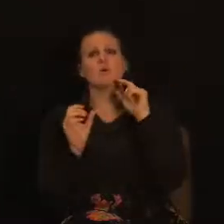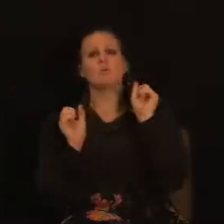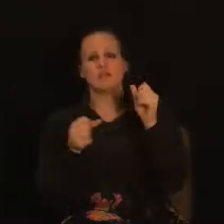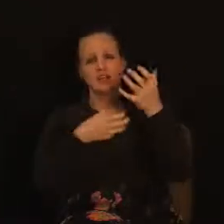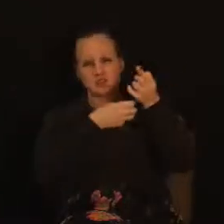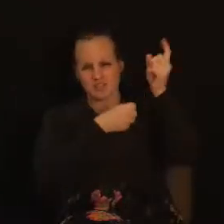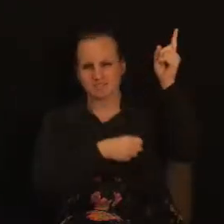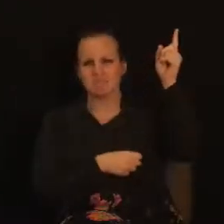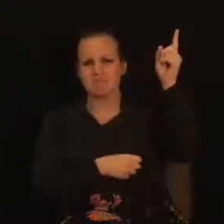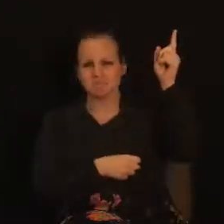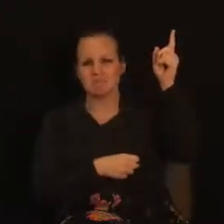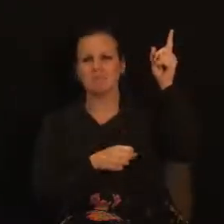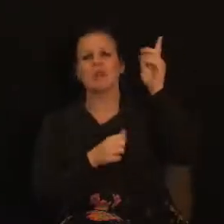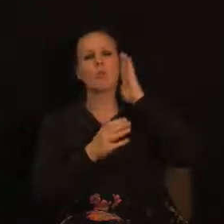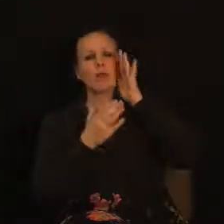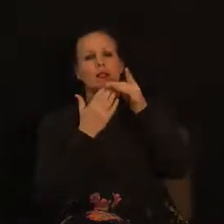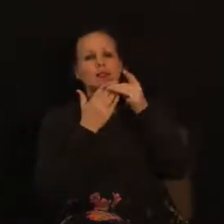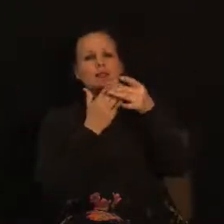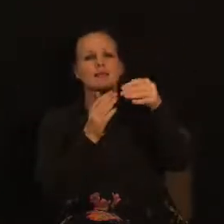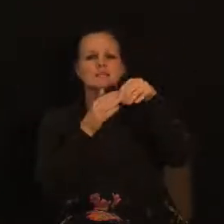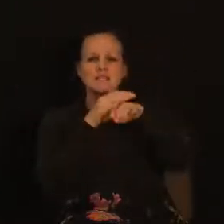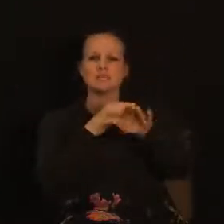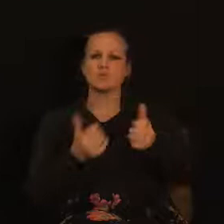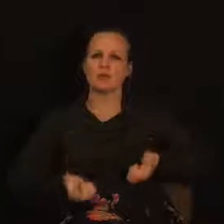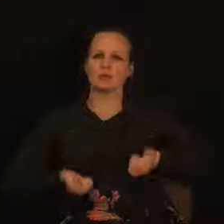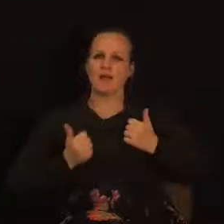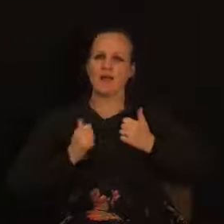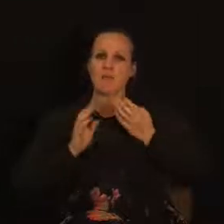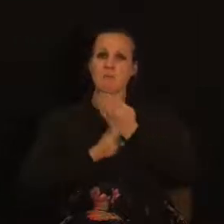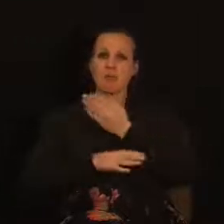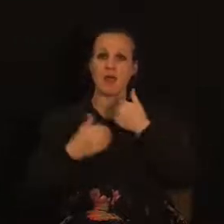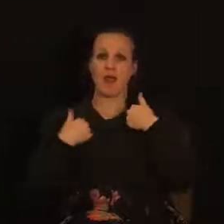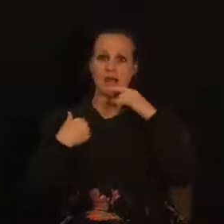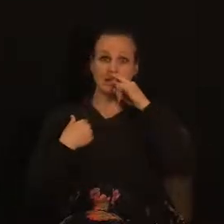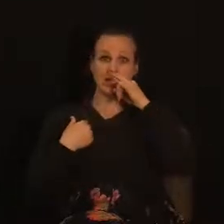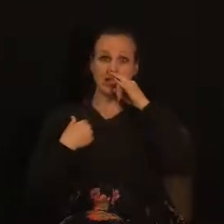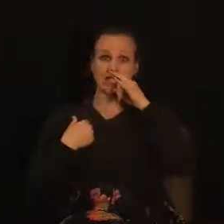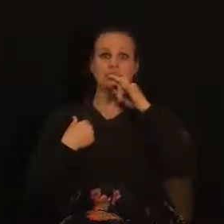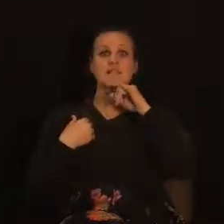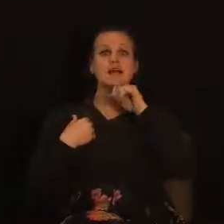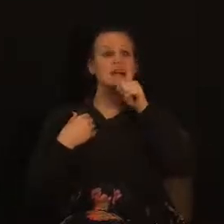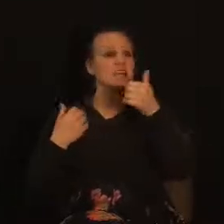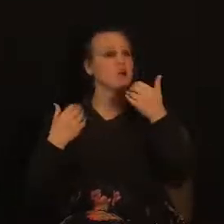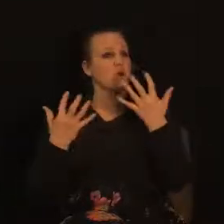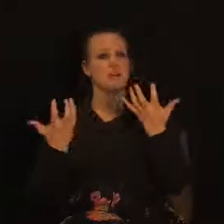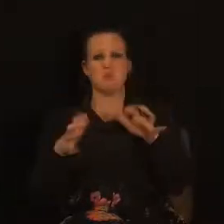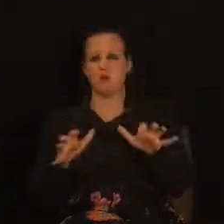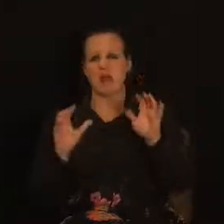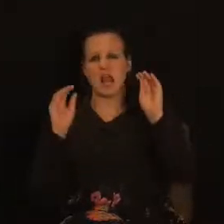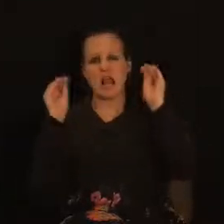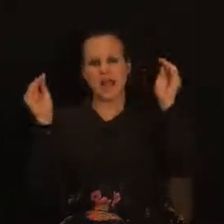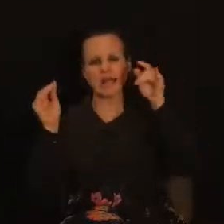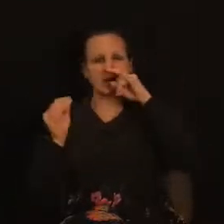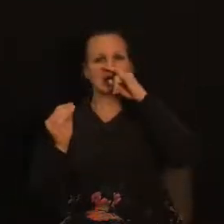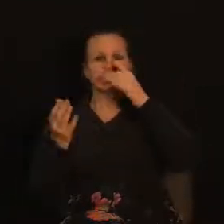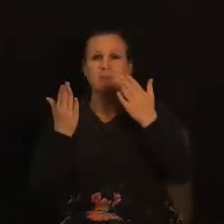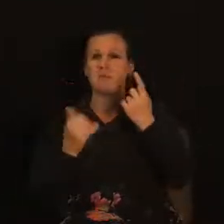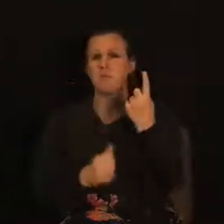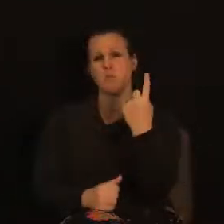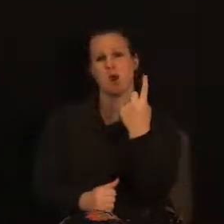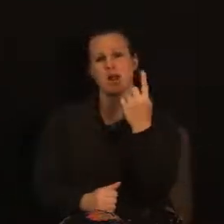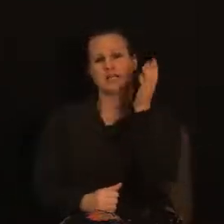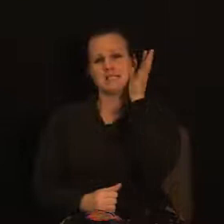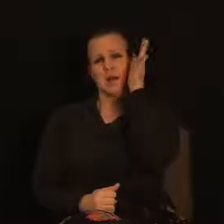us into life. Before I had kids, I didn't want to have any kids, maybe one someday. That was my